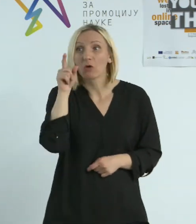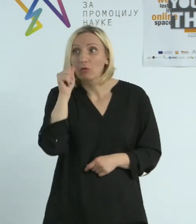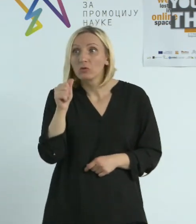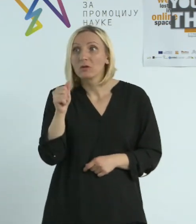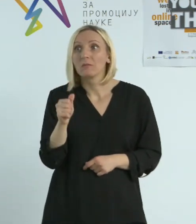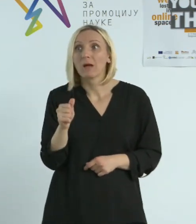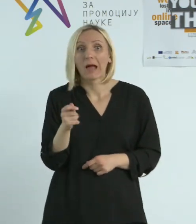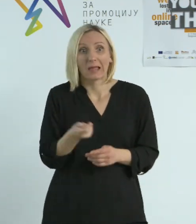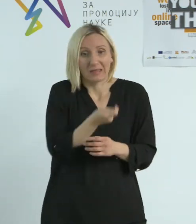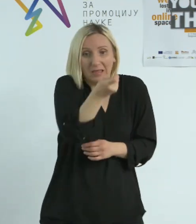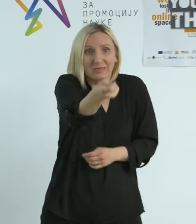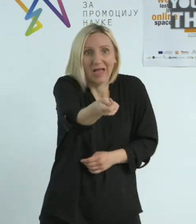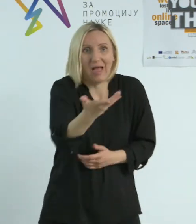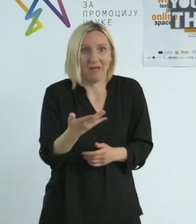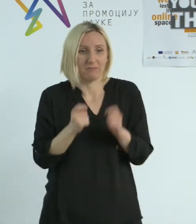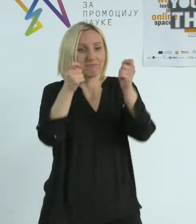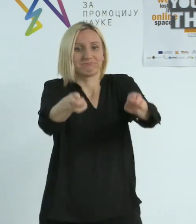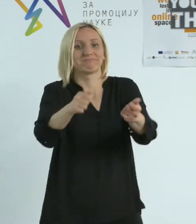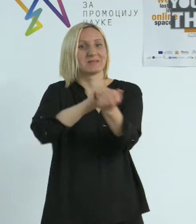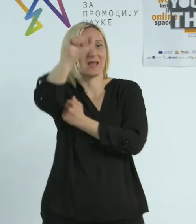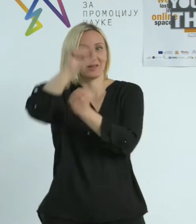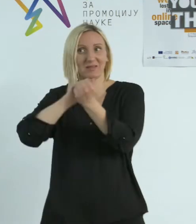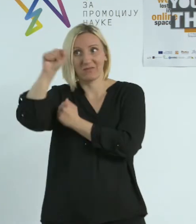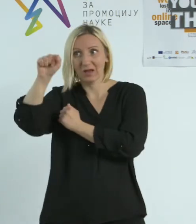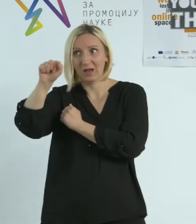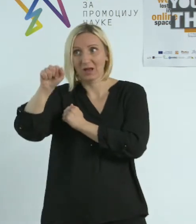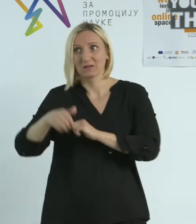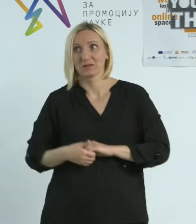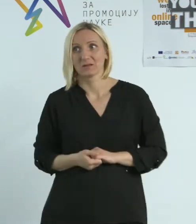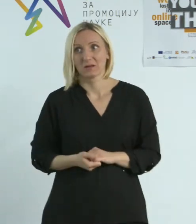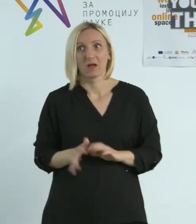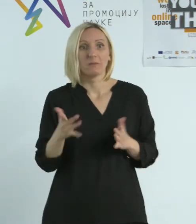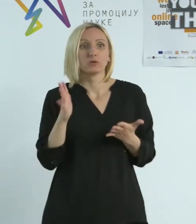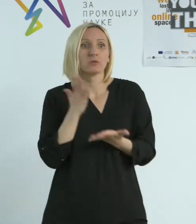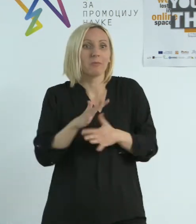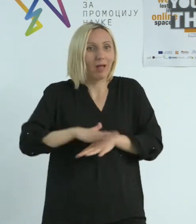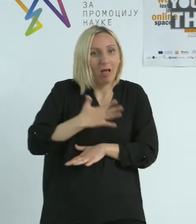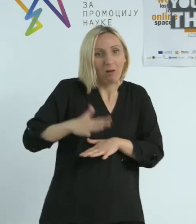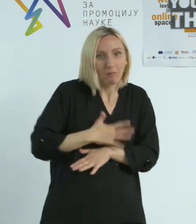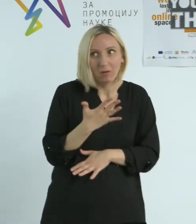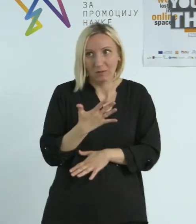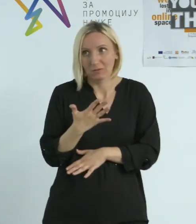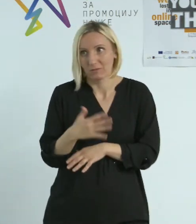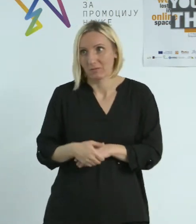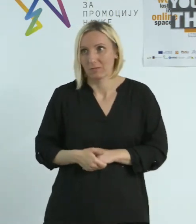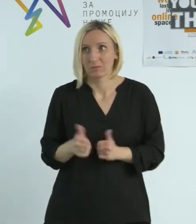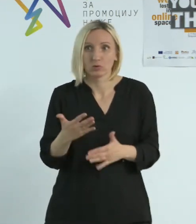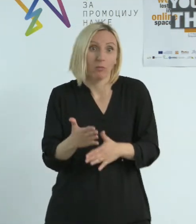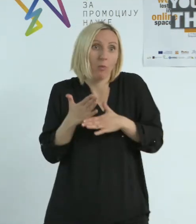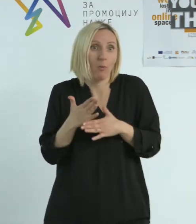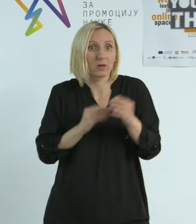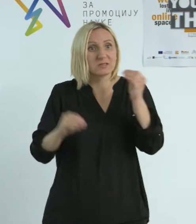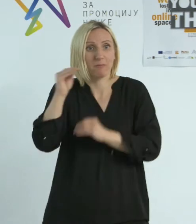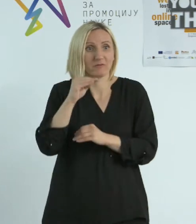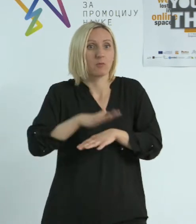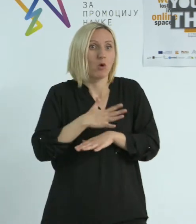to give this kind of certificates, and could it be useful to help